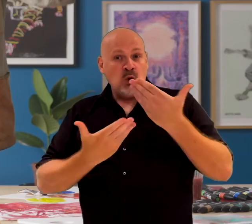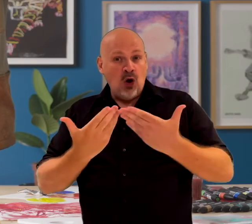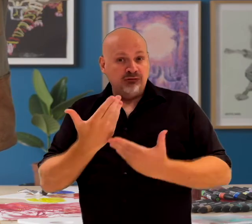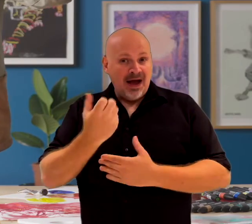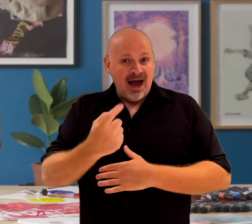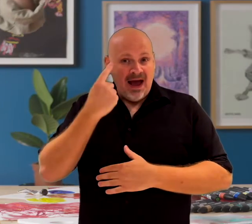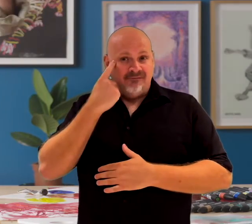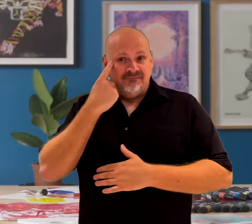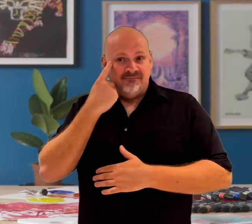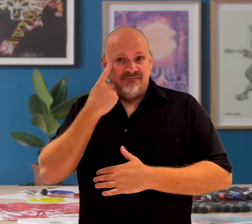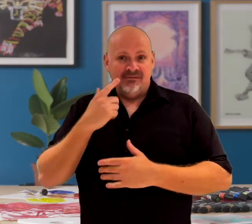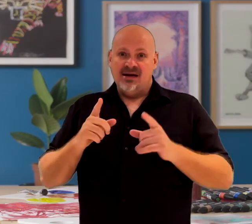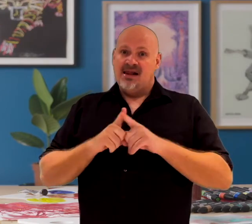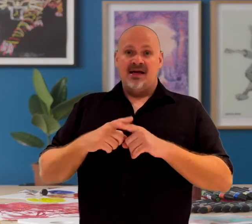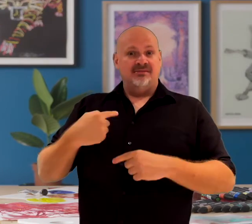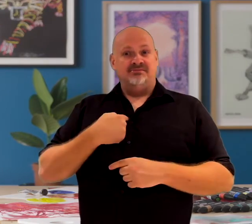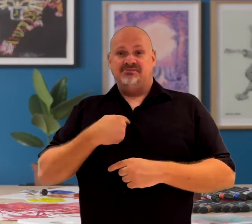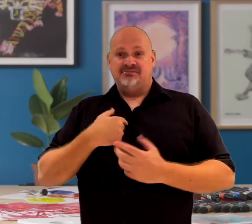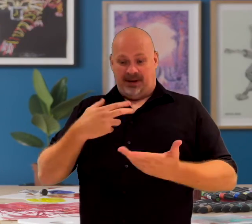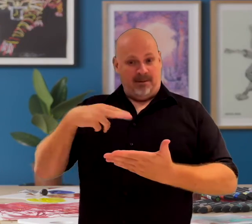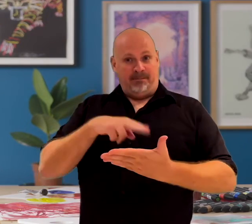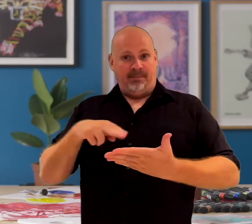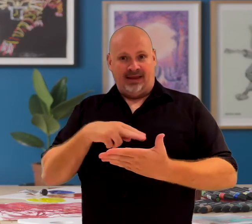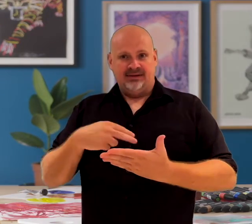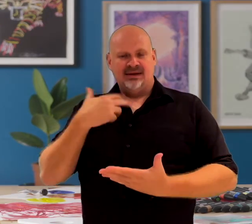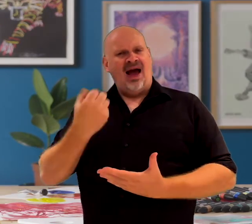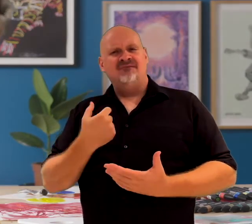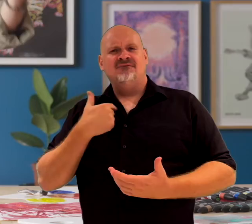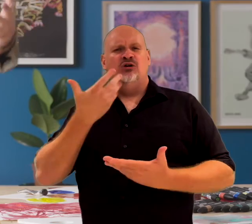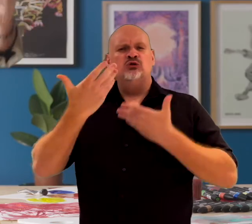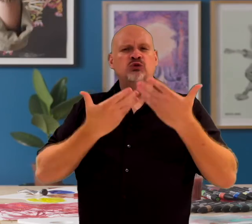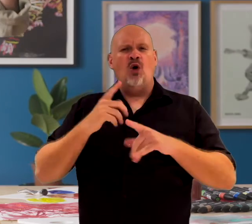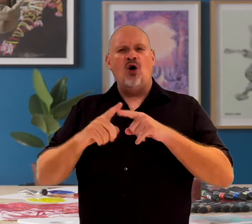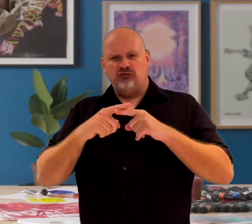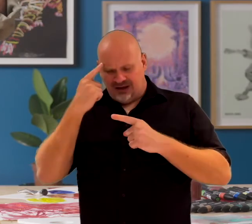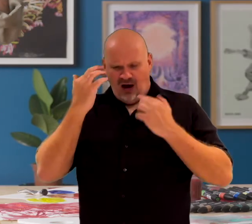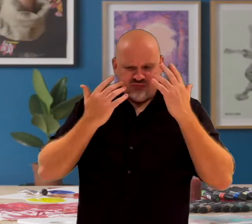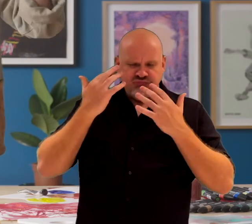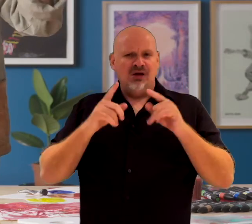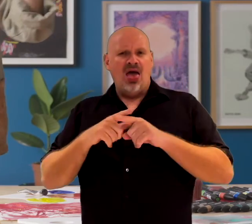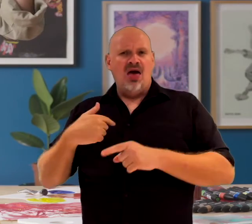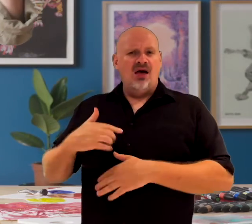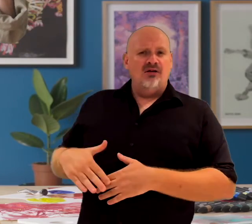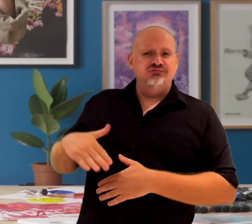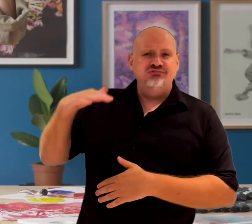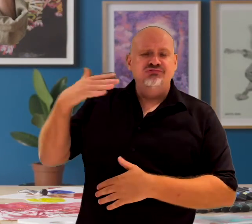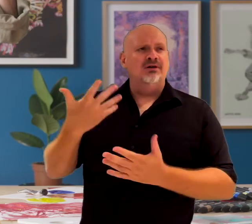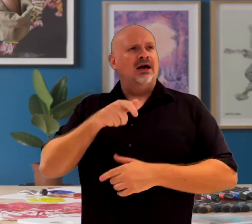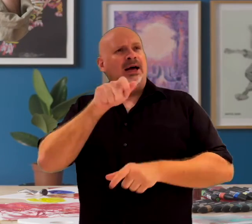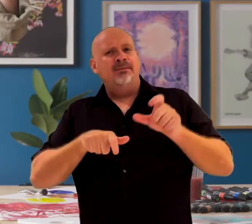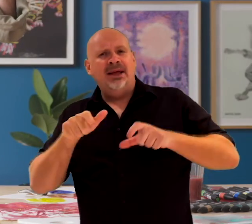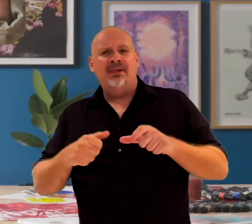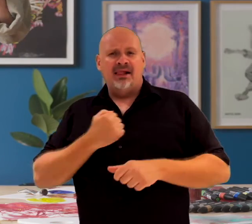all the imagination, all the stories you might have, you know, like for me when I'm painting, I have all these stories rumbling around in